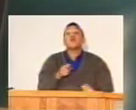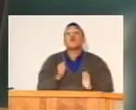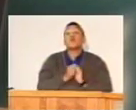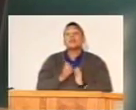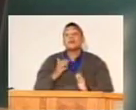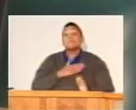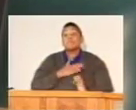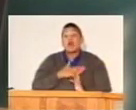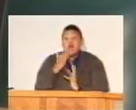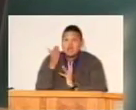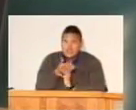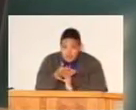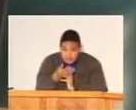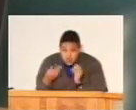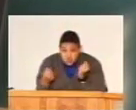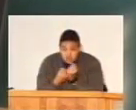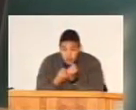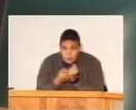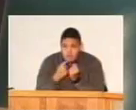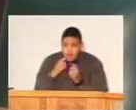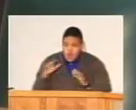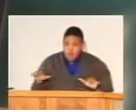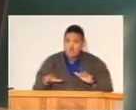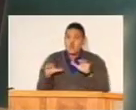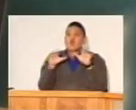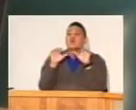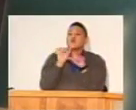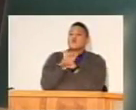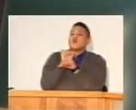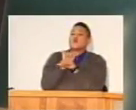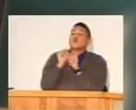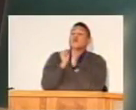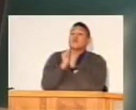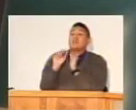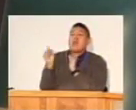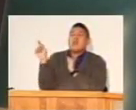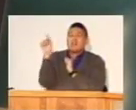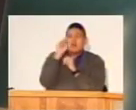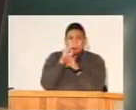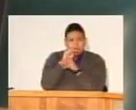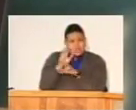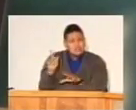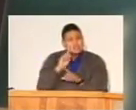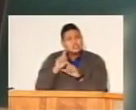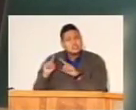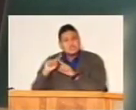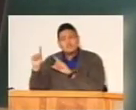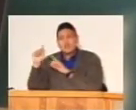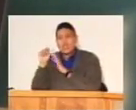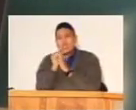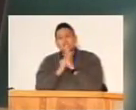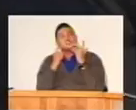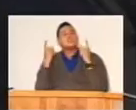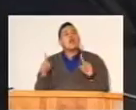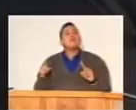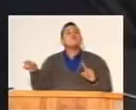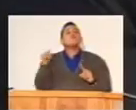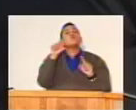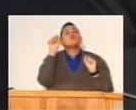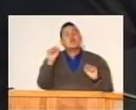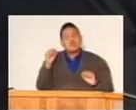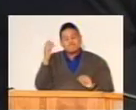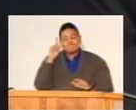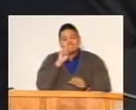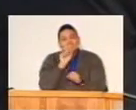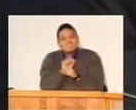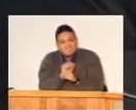my intervention and working with the other ministers and relevant agencies, you can rest